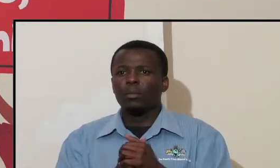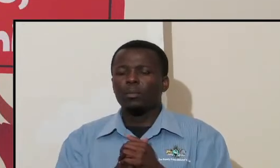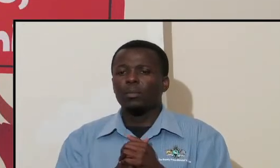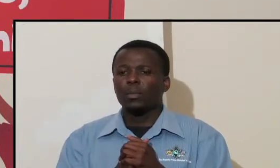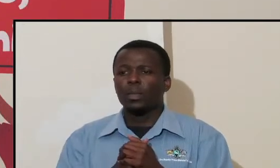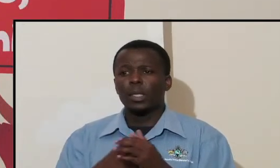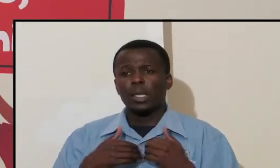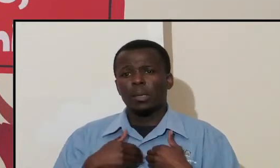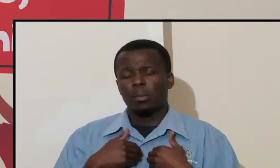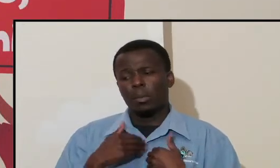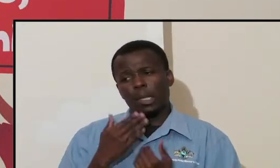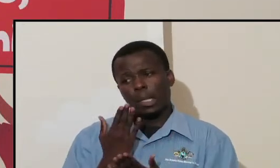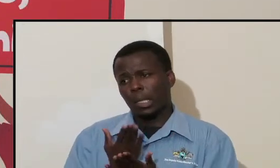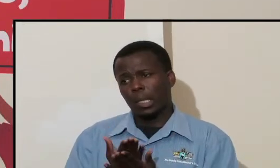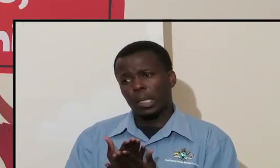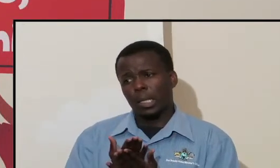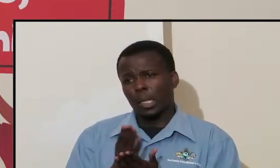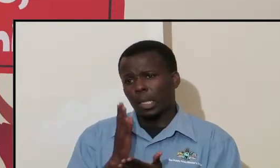I would like to end in